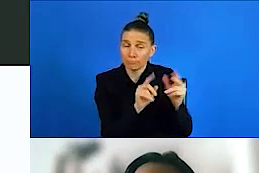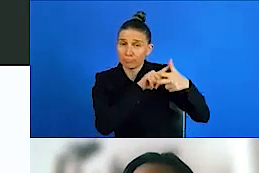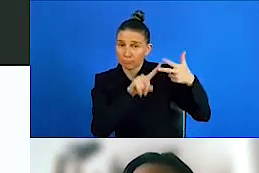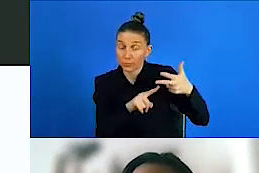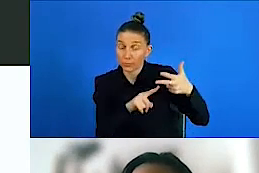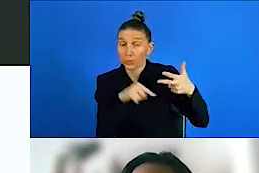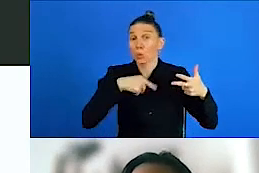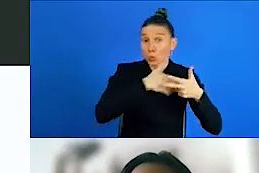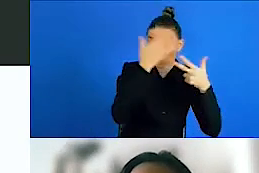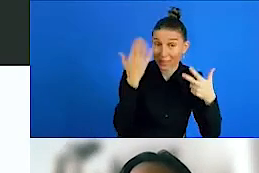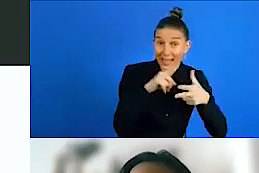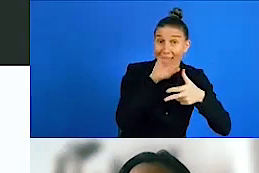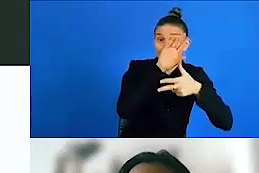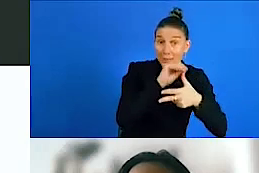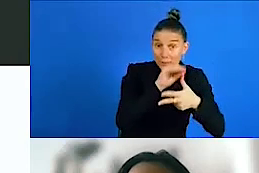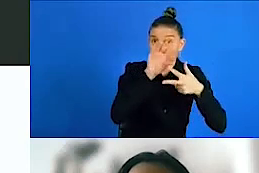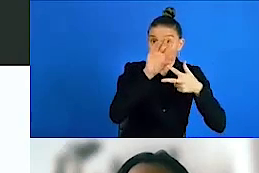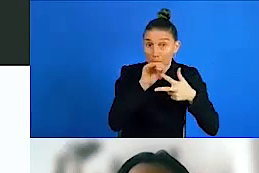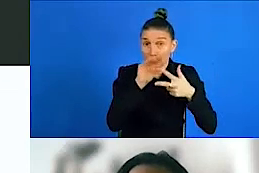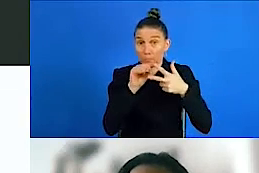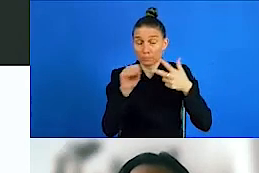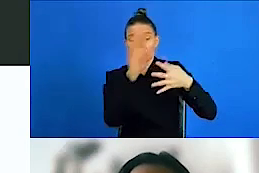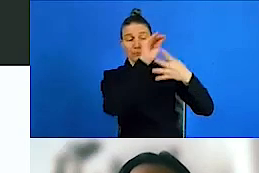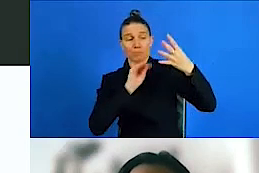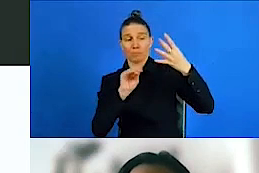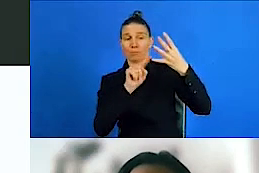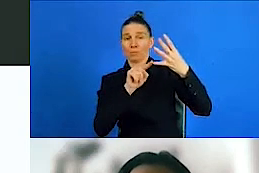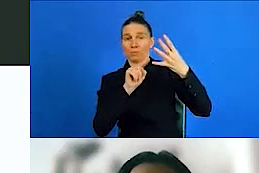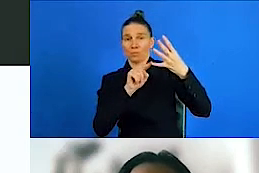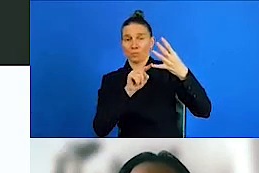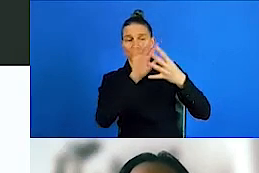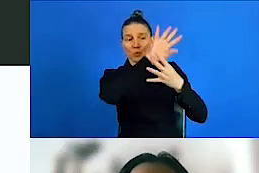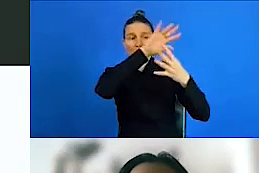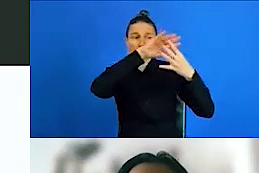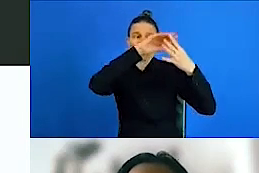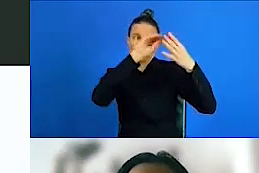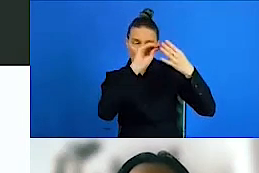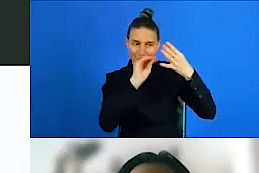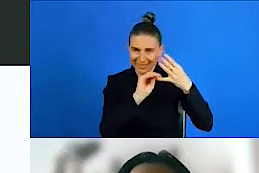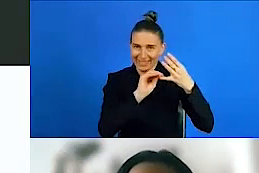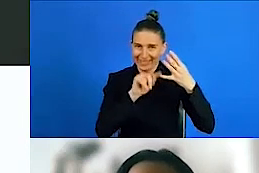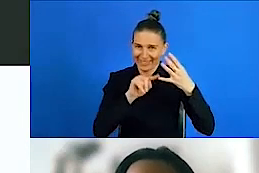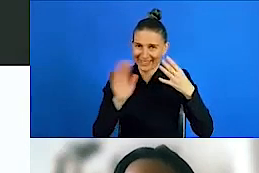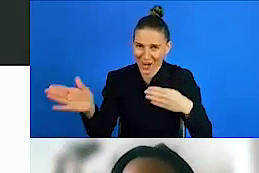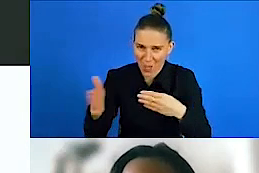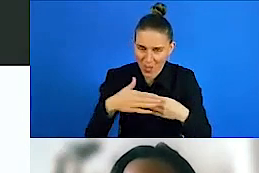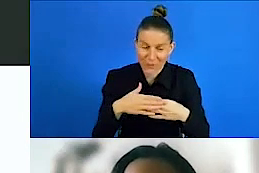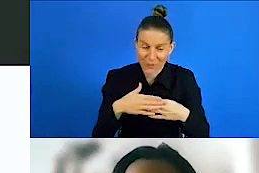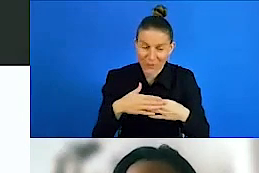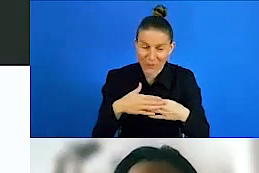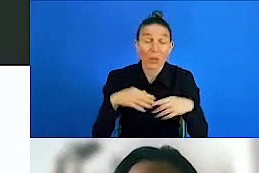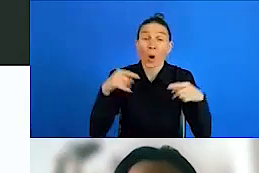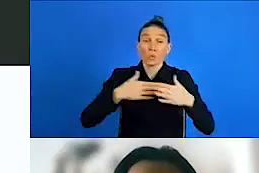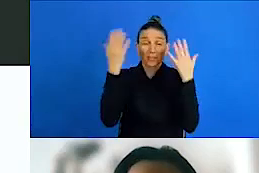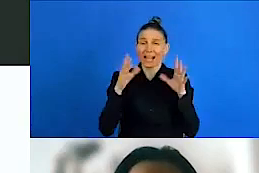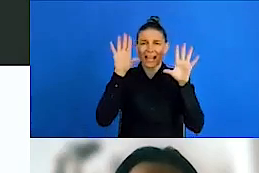session, as well as some of the other sessions, will be shared during the closing. So I wouldn't attempt to summarize what we've discussed today now, because we are